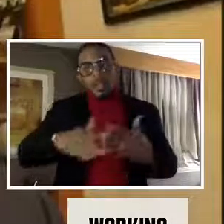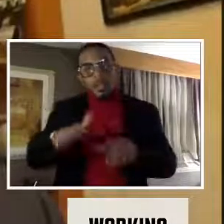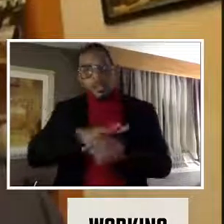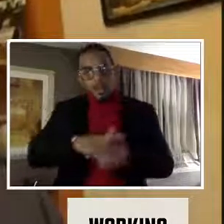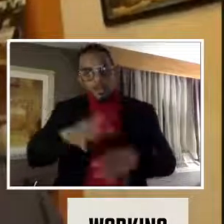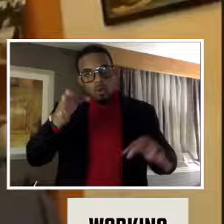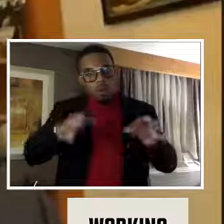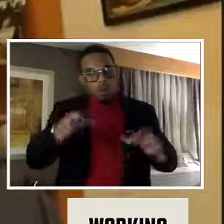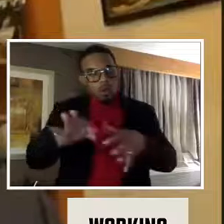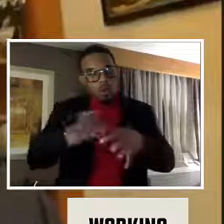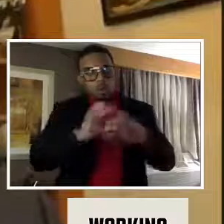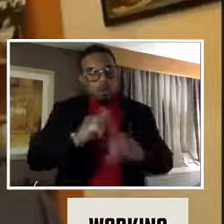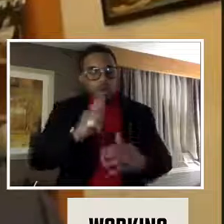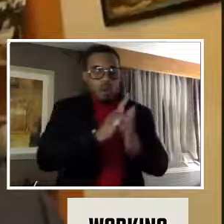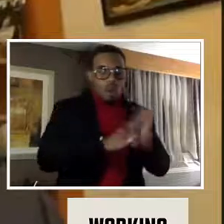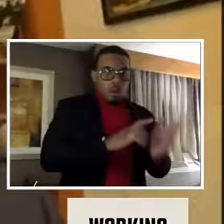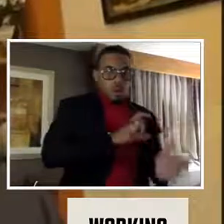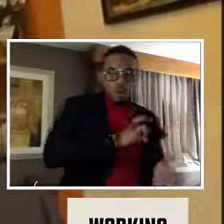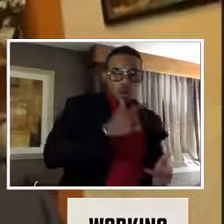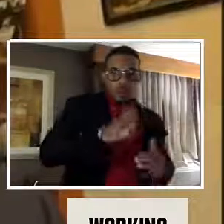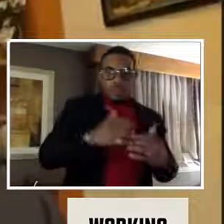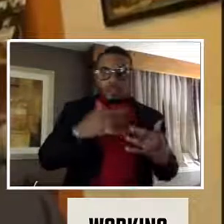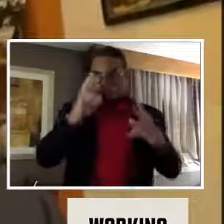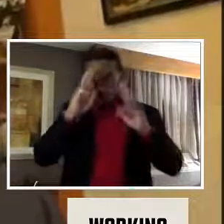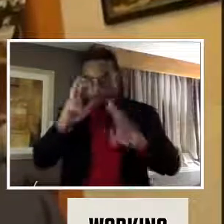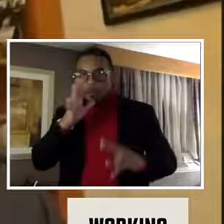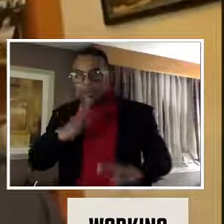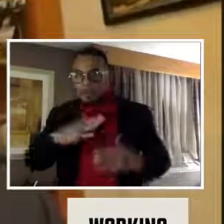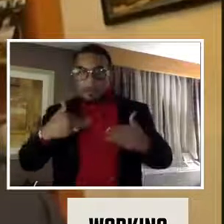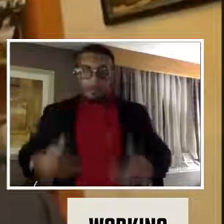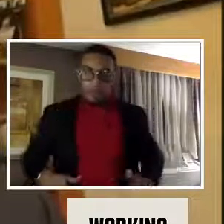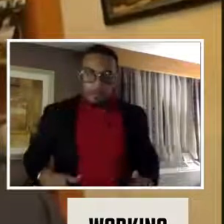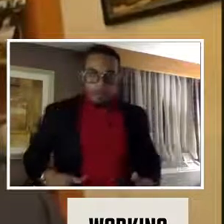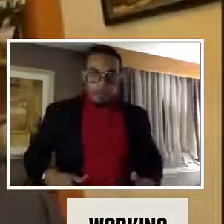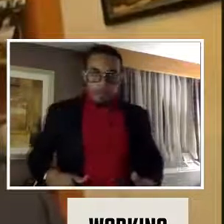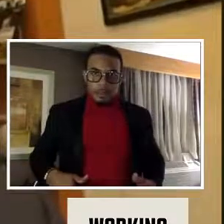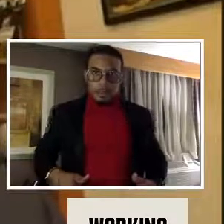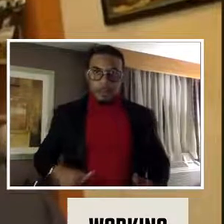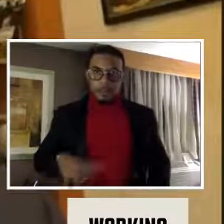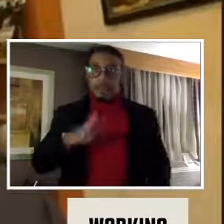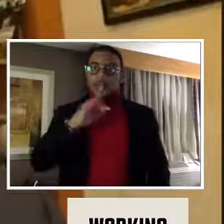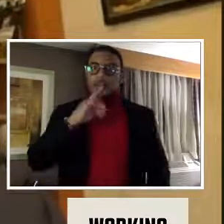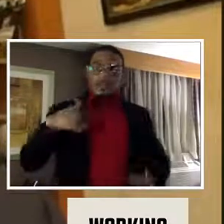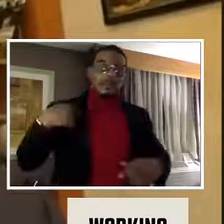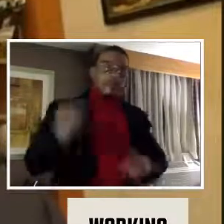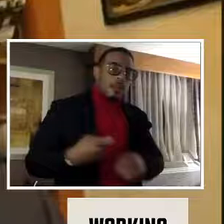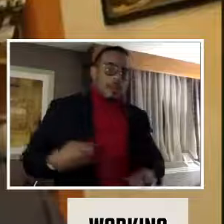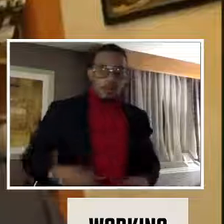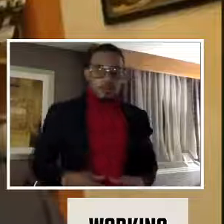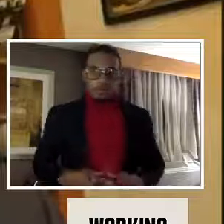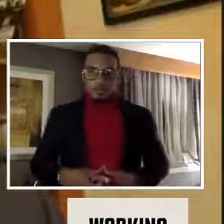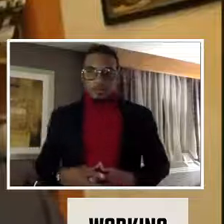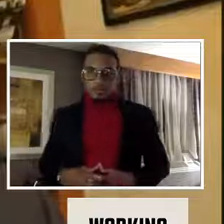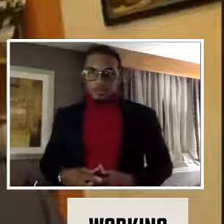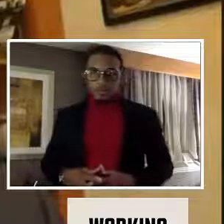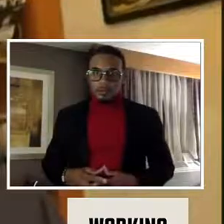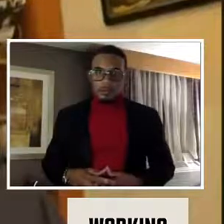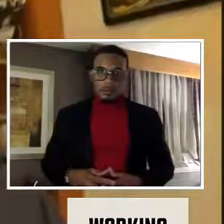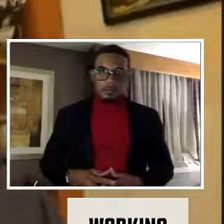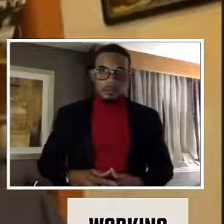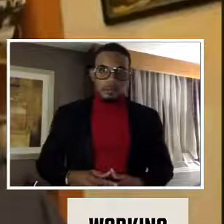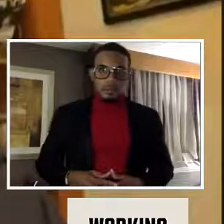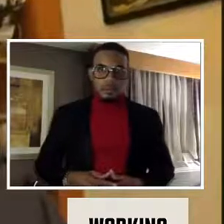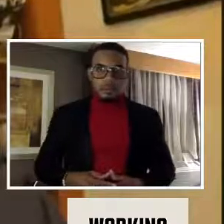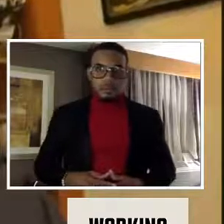local coordination with law enforcement. We need to respect women's bodies. Necesitamos mantener unidas a las familias y proteger